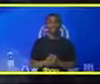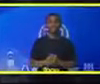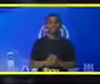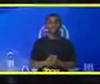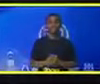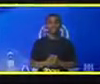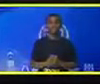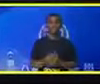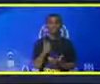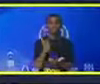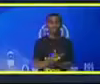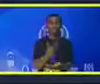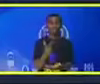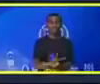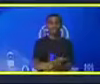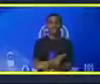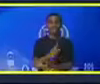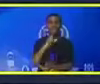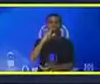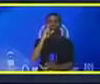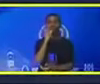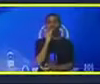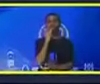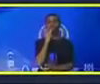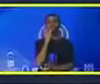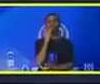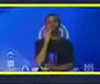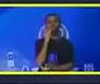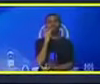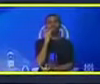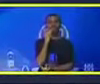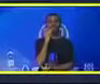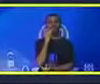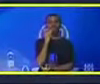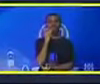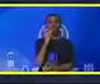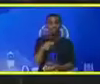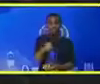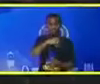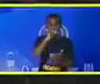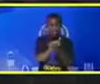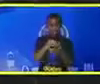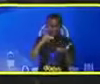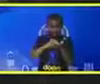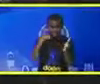Ghana is quiet. Should I take that the devil is in trouble?